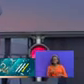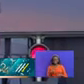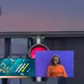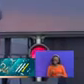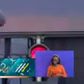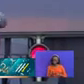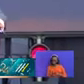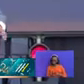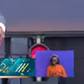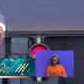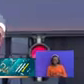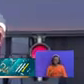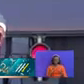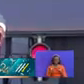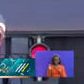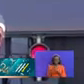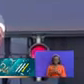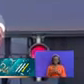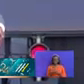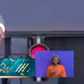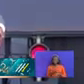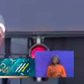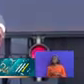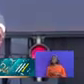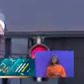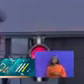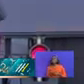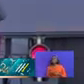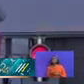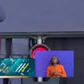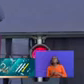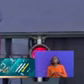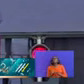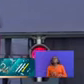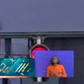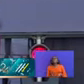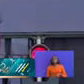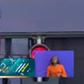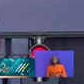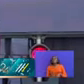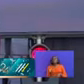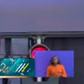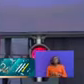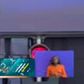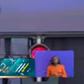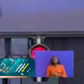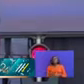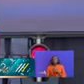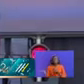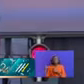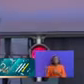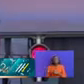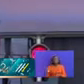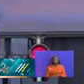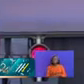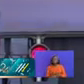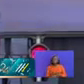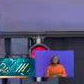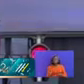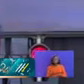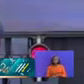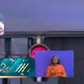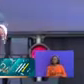he said as it was in the days of Noah and as it was in the days of lot so shall it be before the second